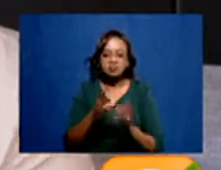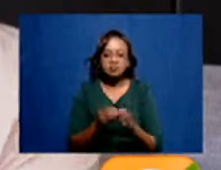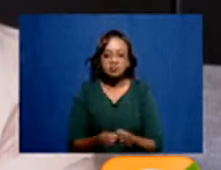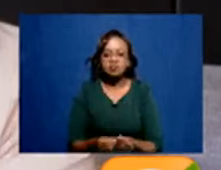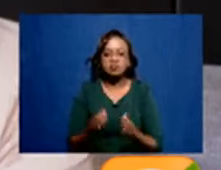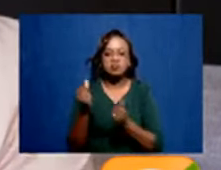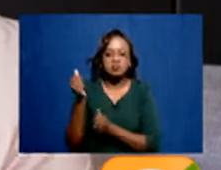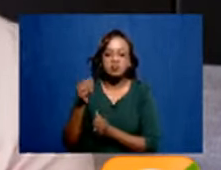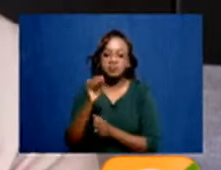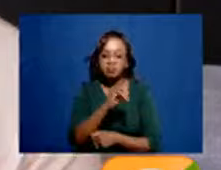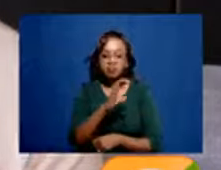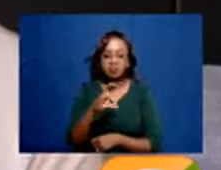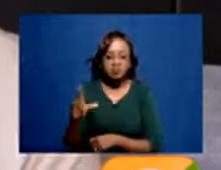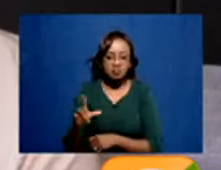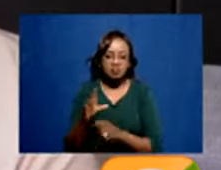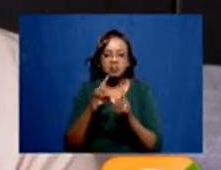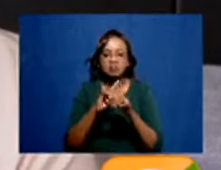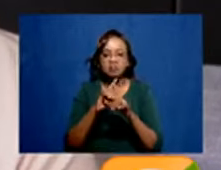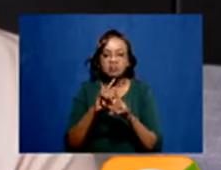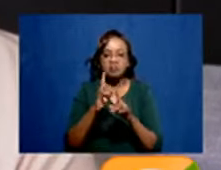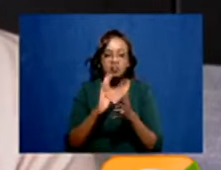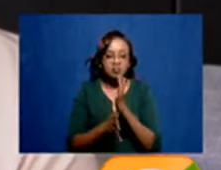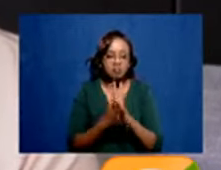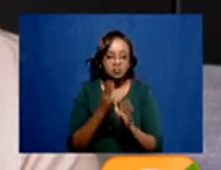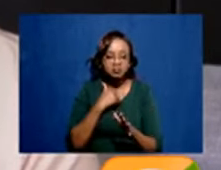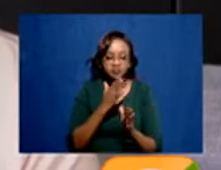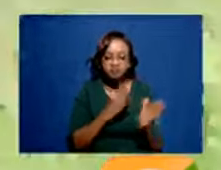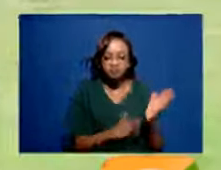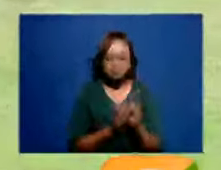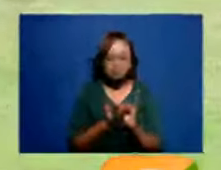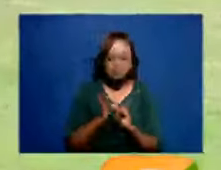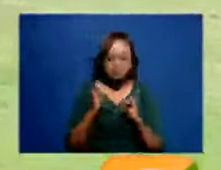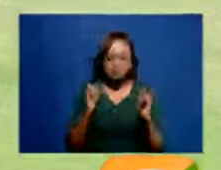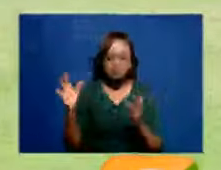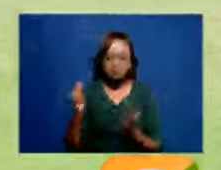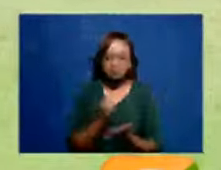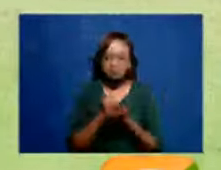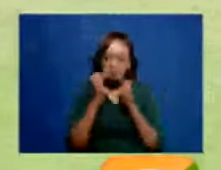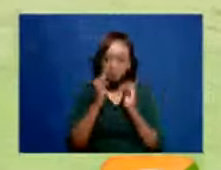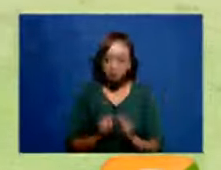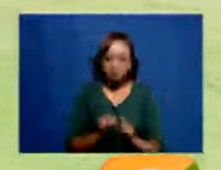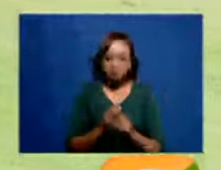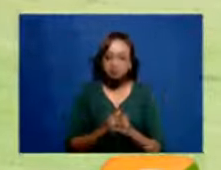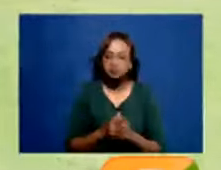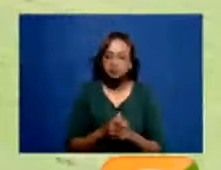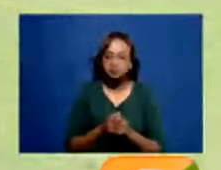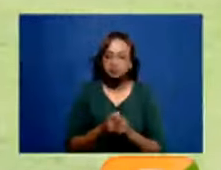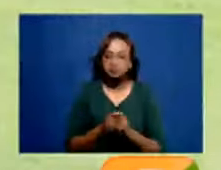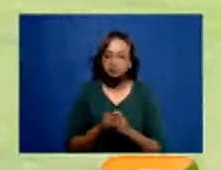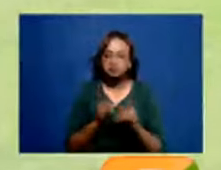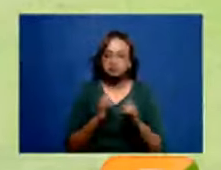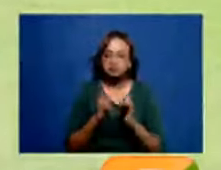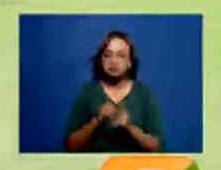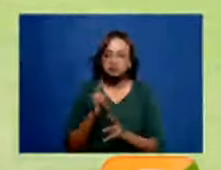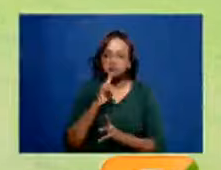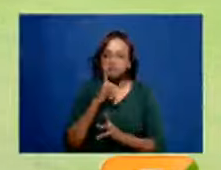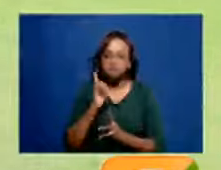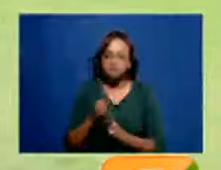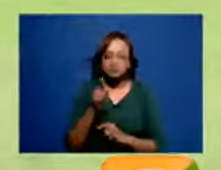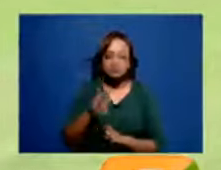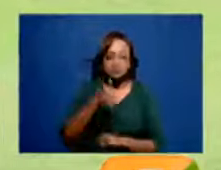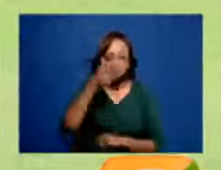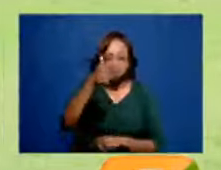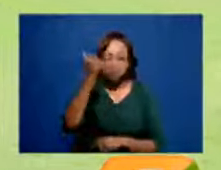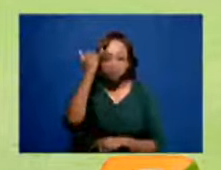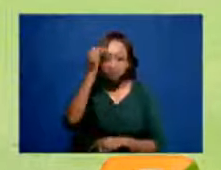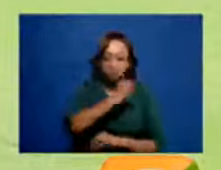without a plan for reconstituting a new one. Political pundits argue that it was a bad idea